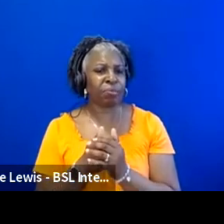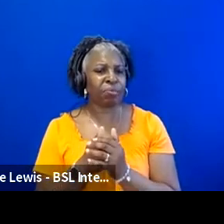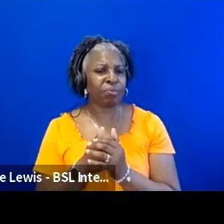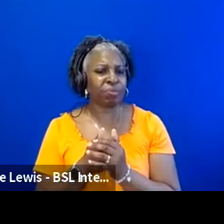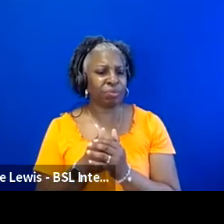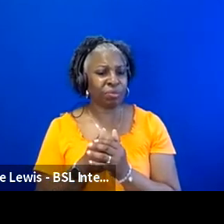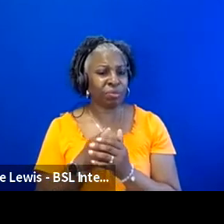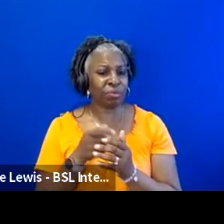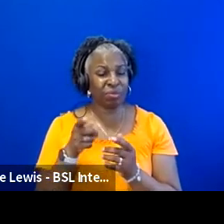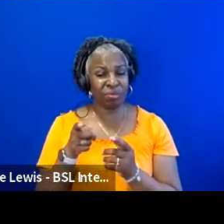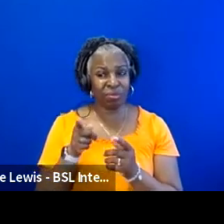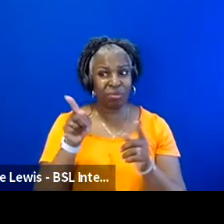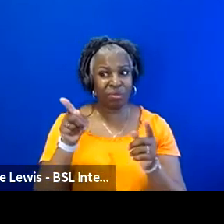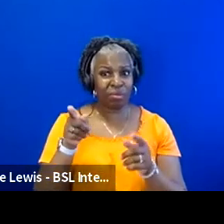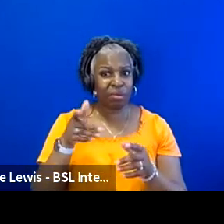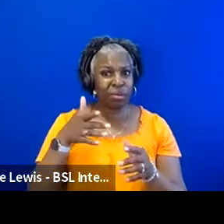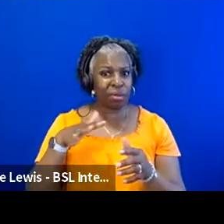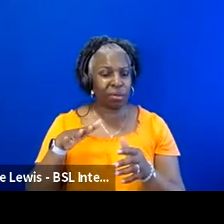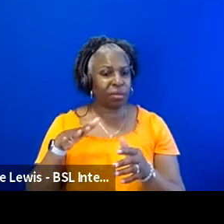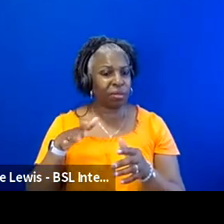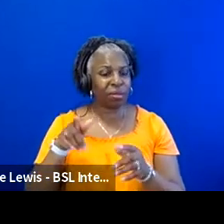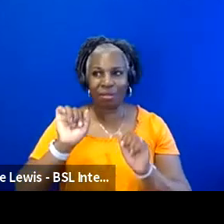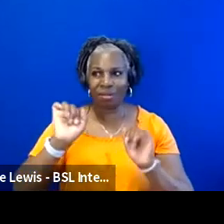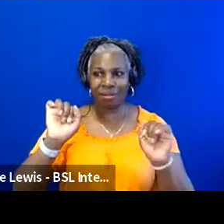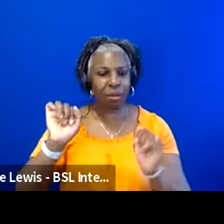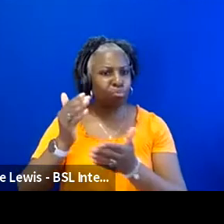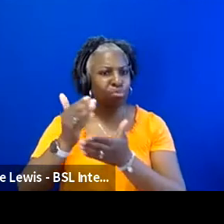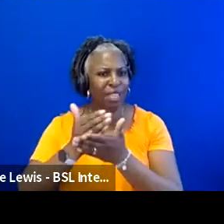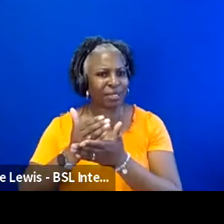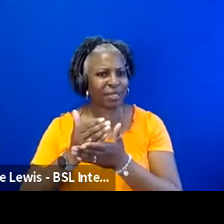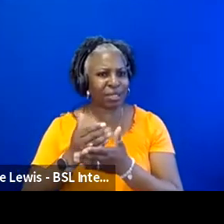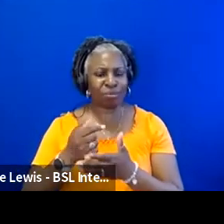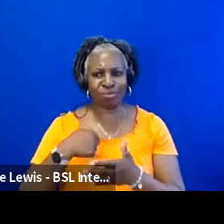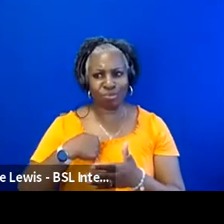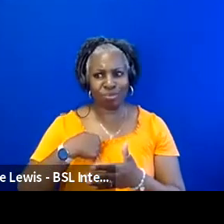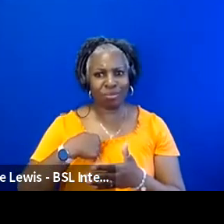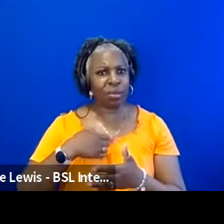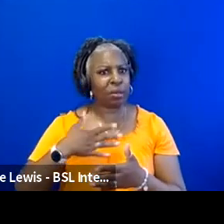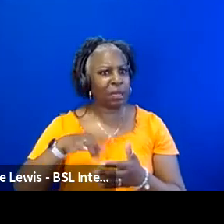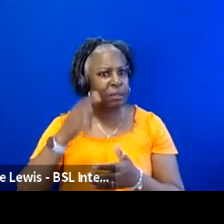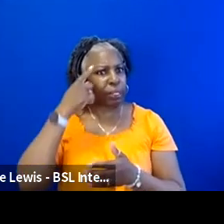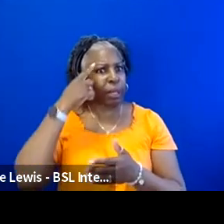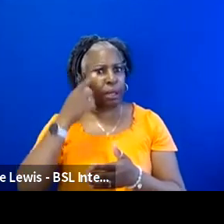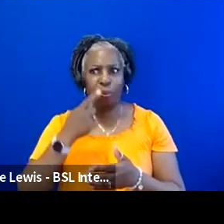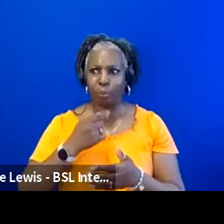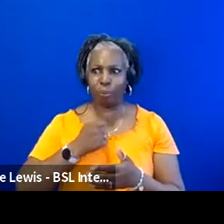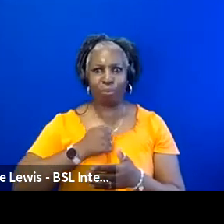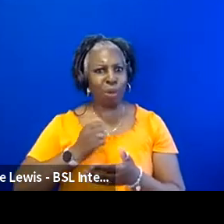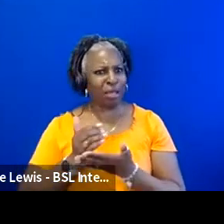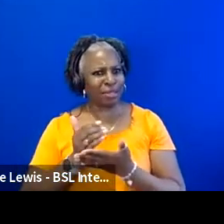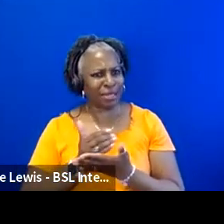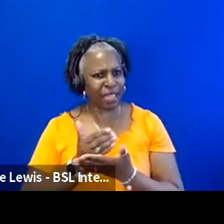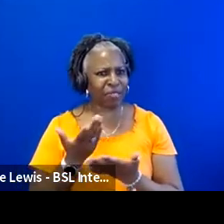when he or she working with, especially he, working with a local fixer or